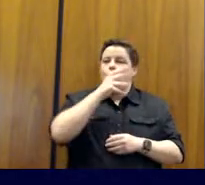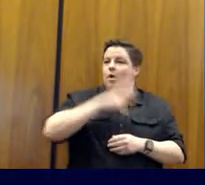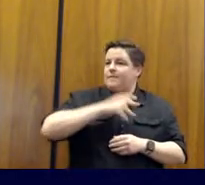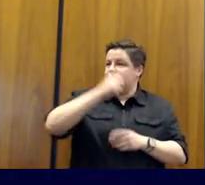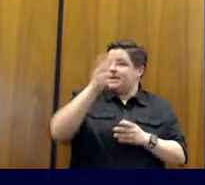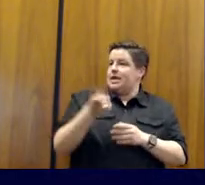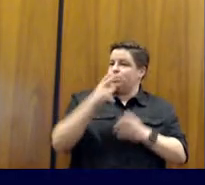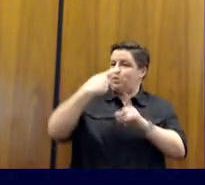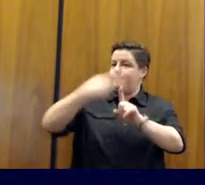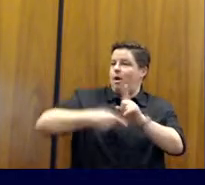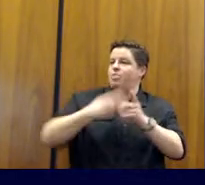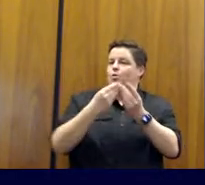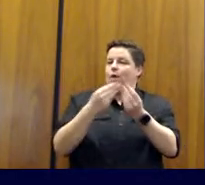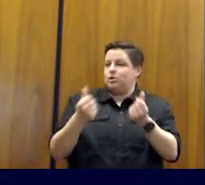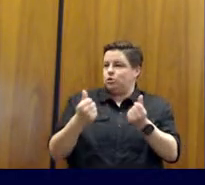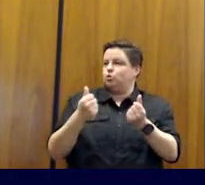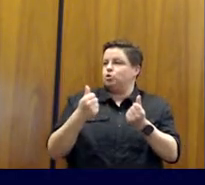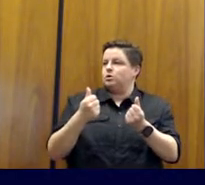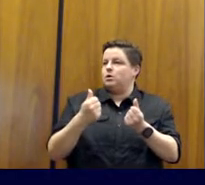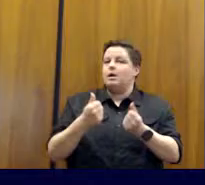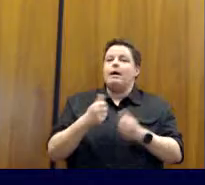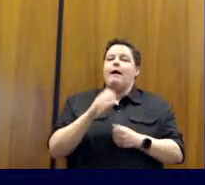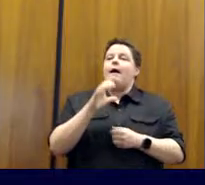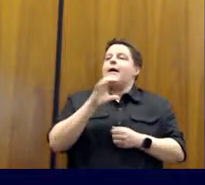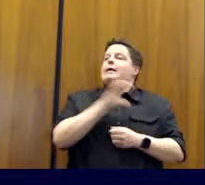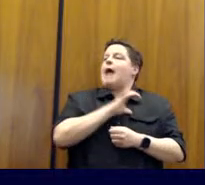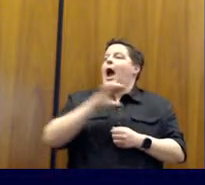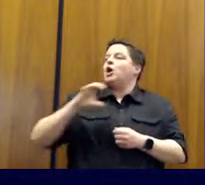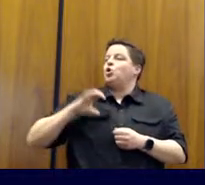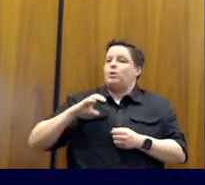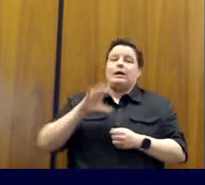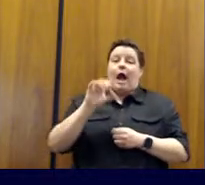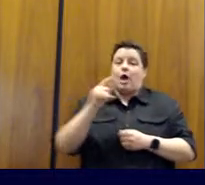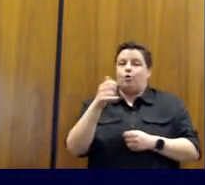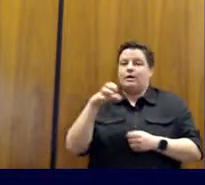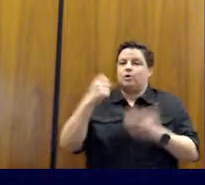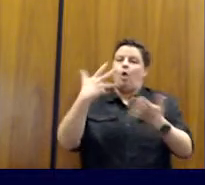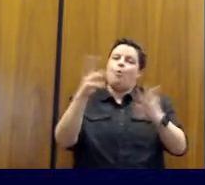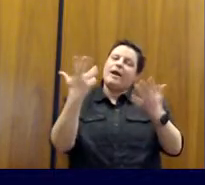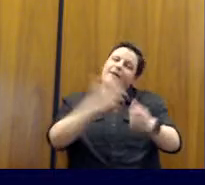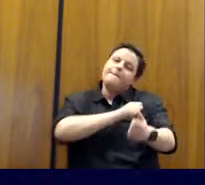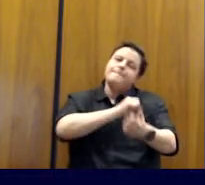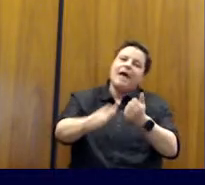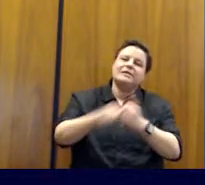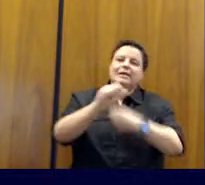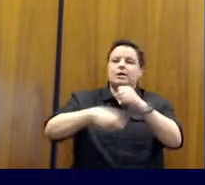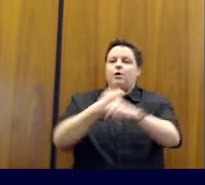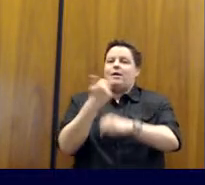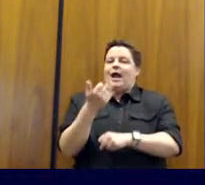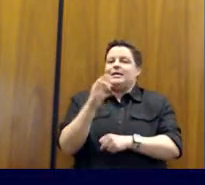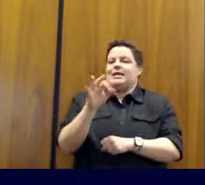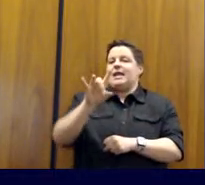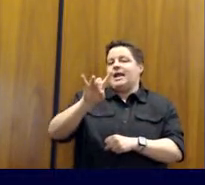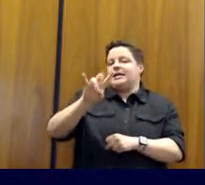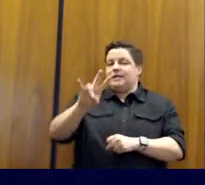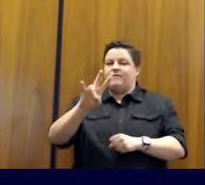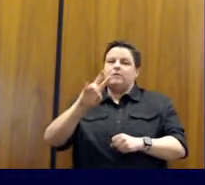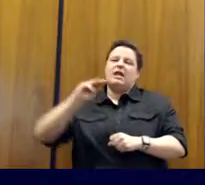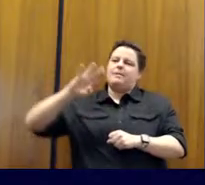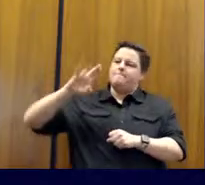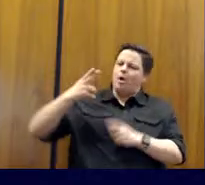Month resolution. Whereas Congress overwhelmingly passed a resolution in 1987 declaring March to be Women's History